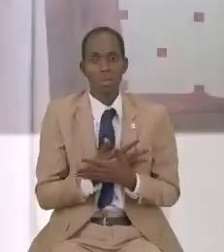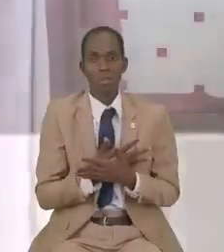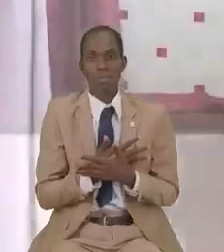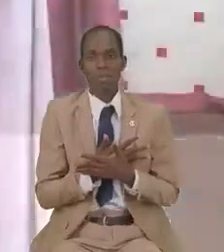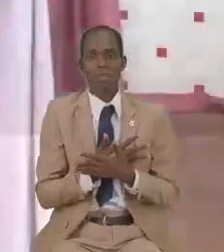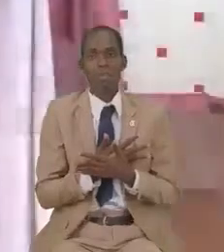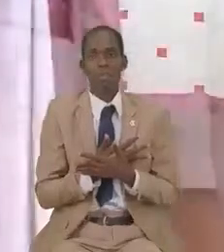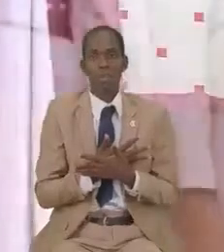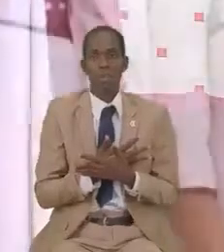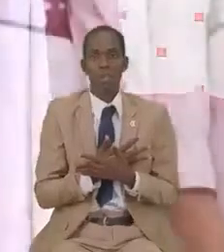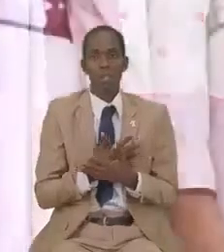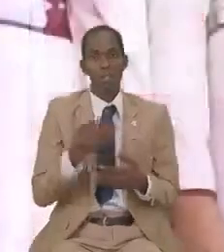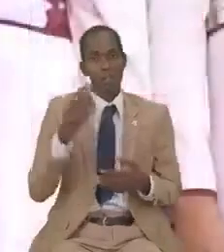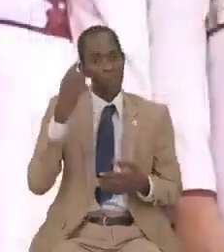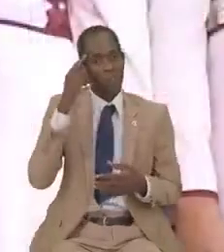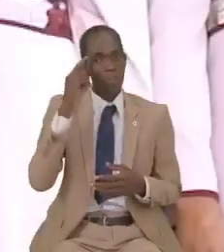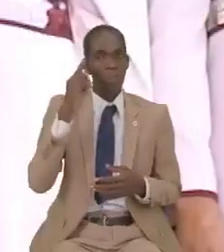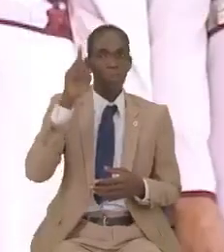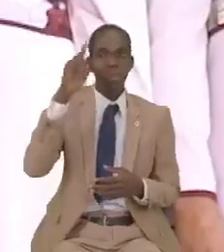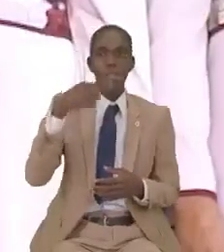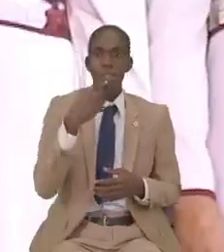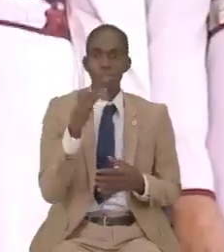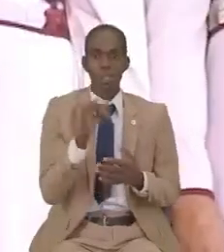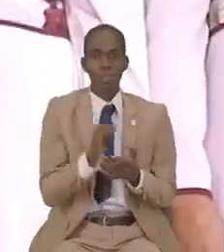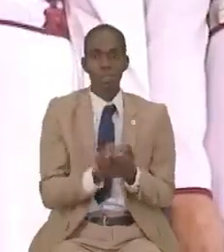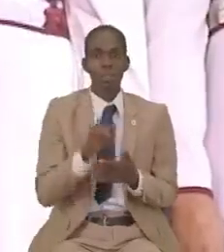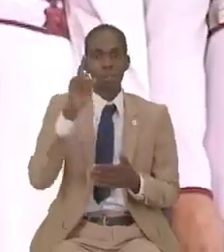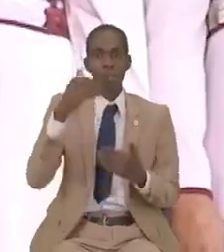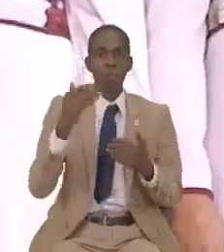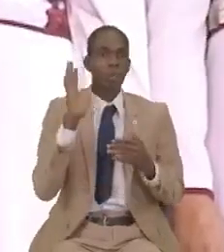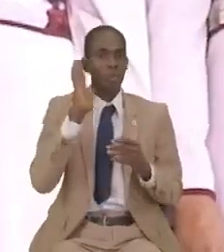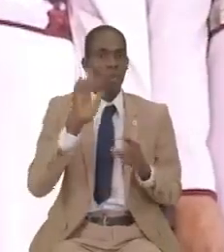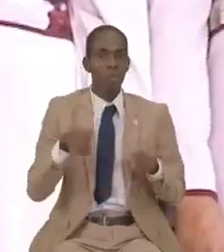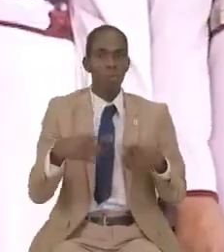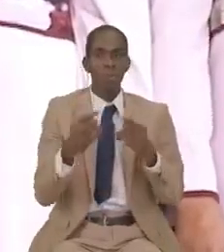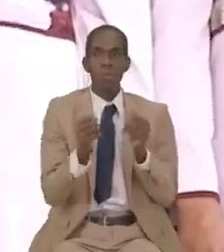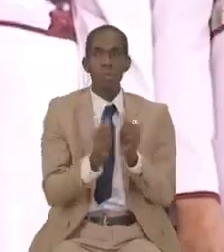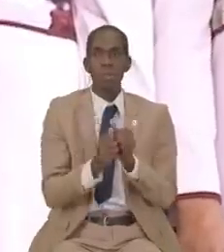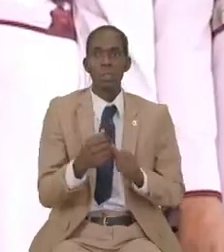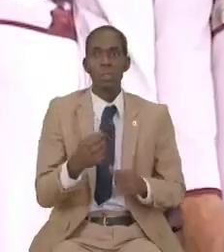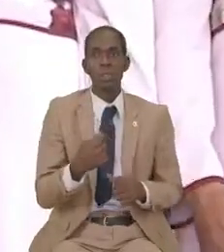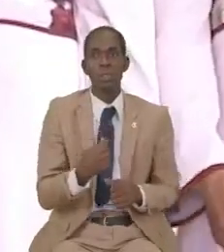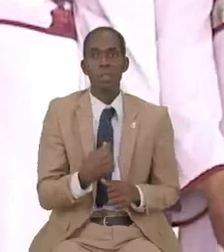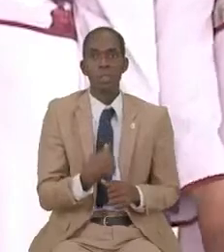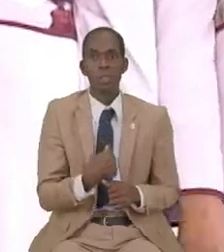dread. For you said that you go with me.